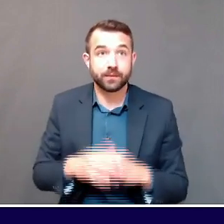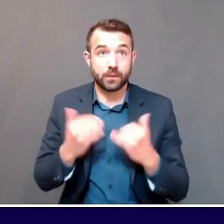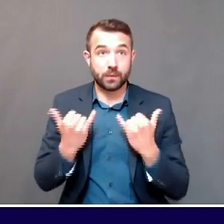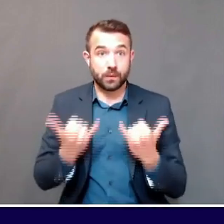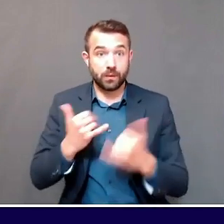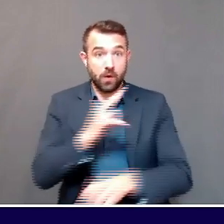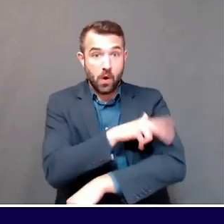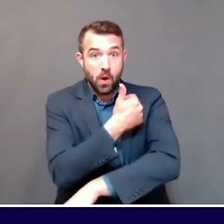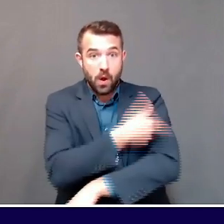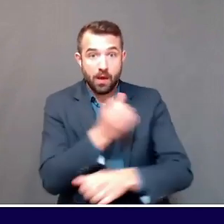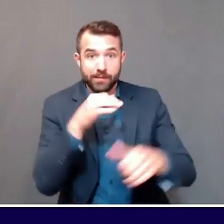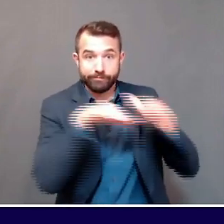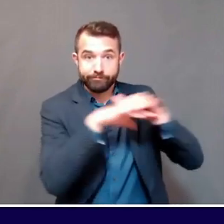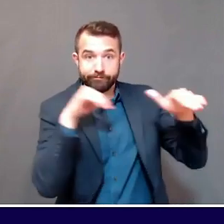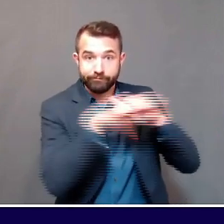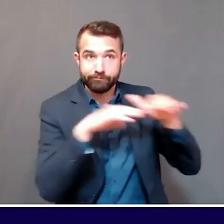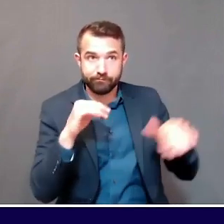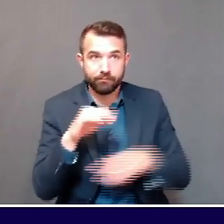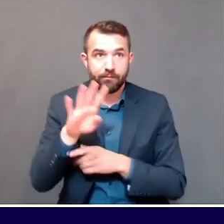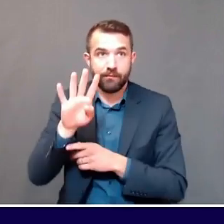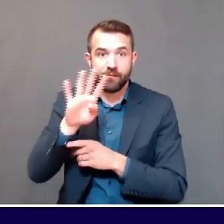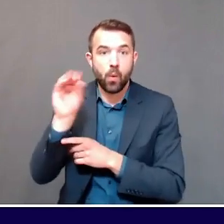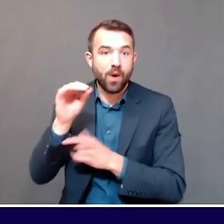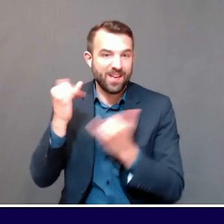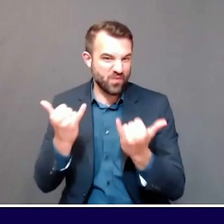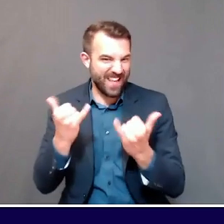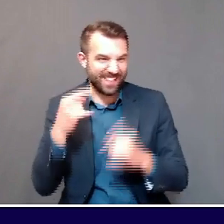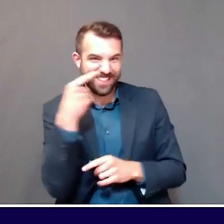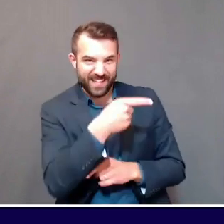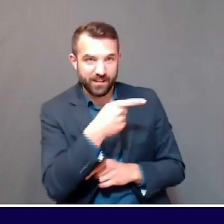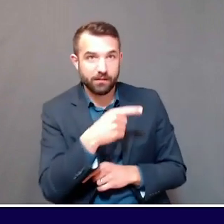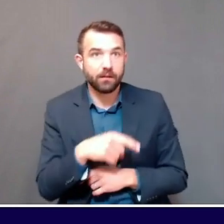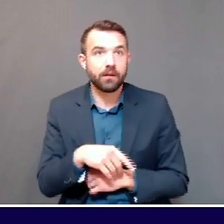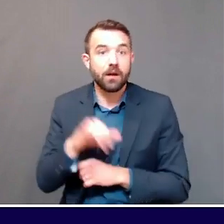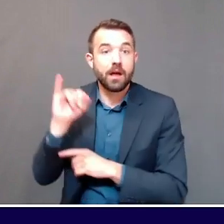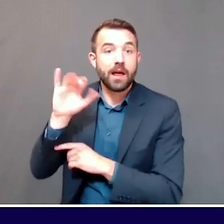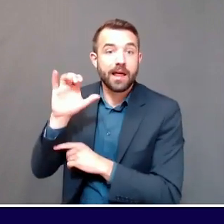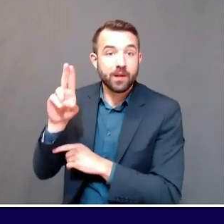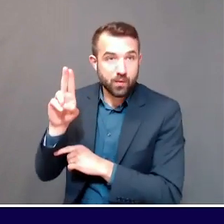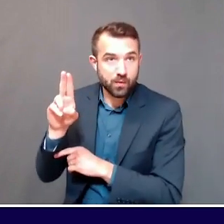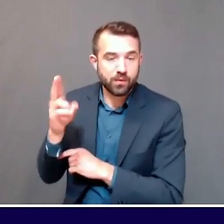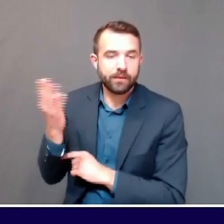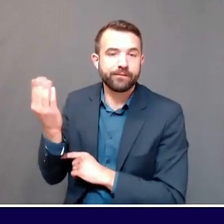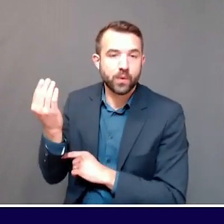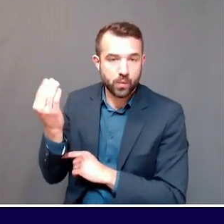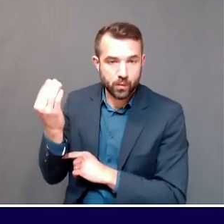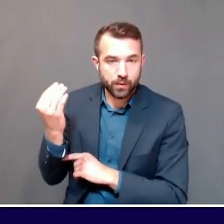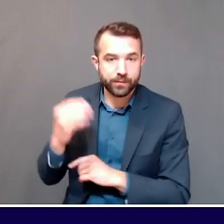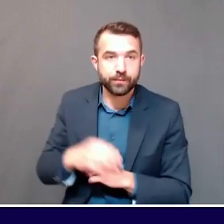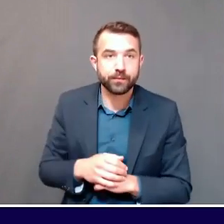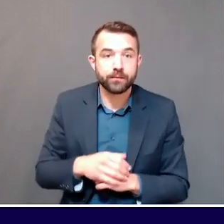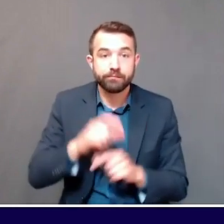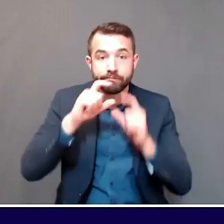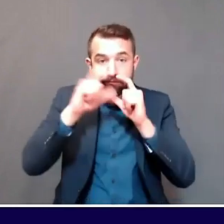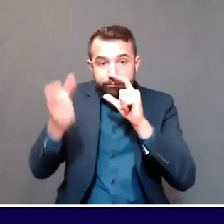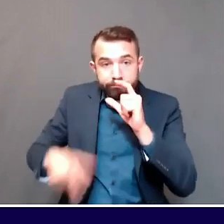hospitalized, 14 of them in ICU beds, and 10 of them on ventilators.